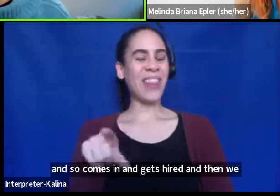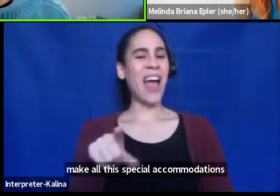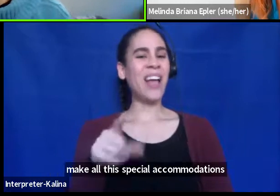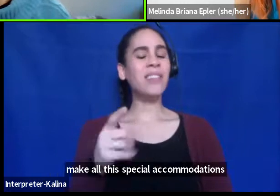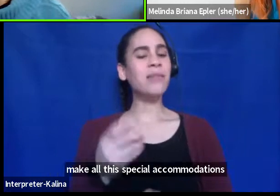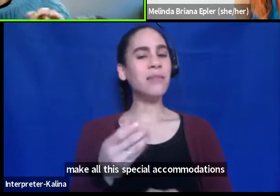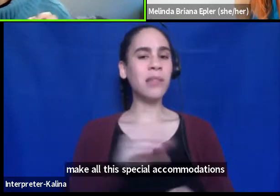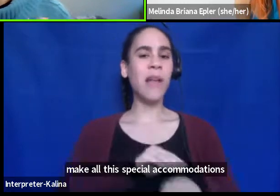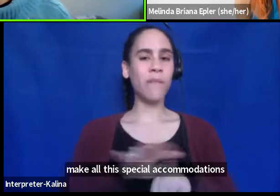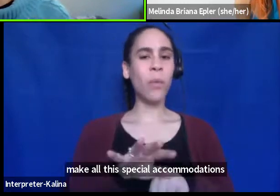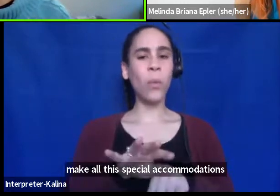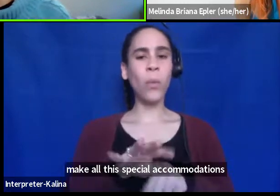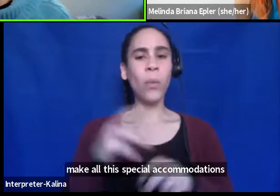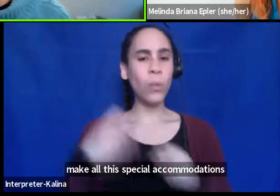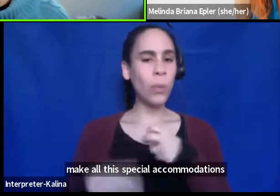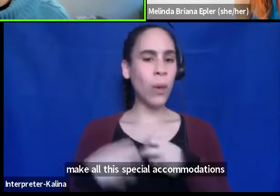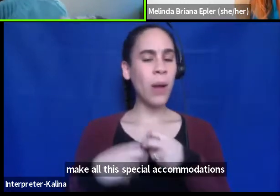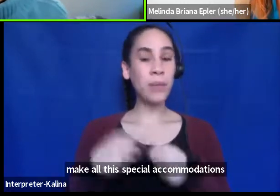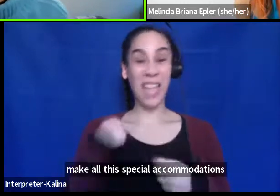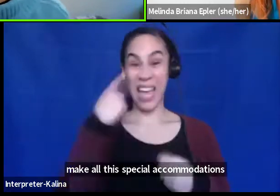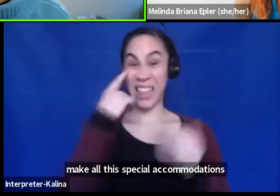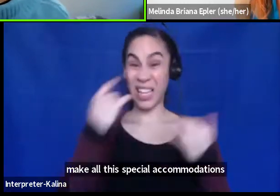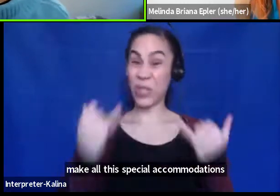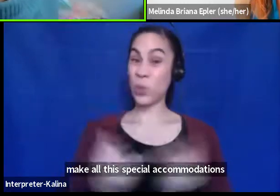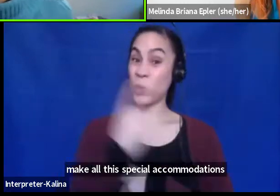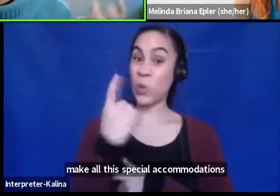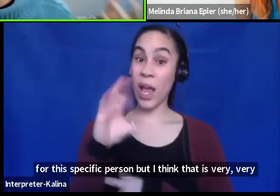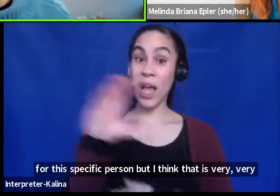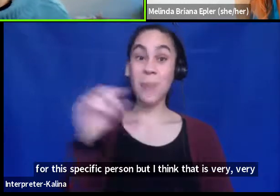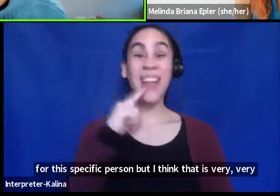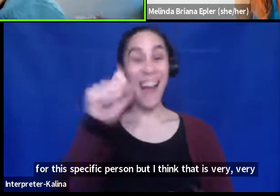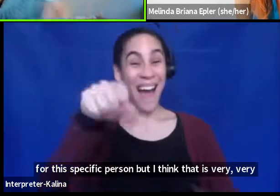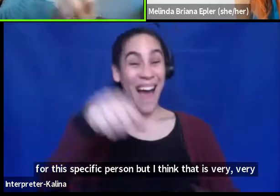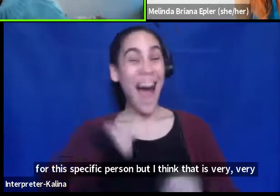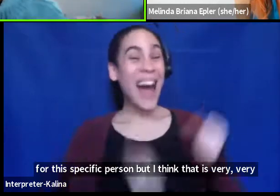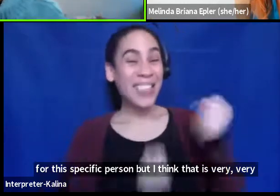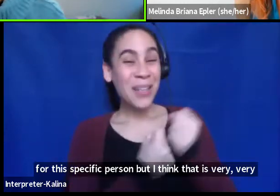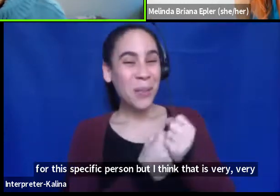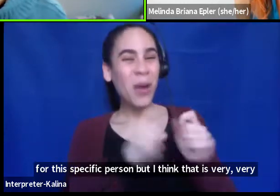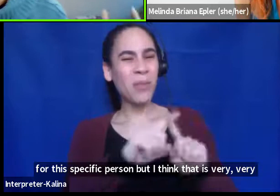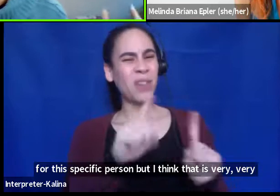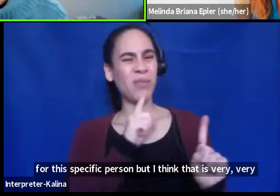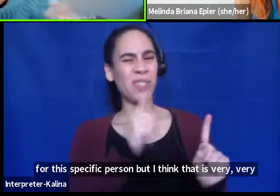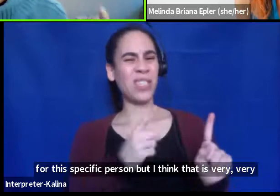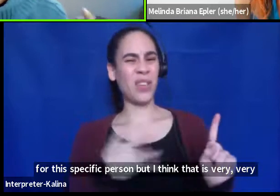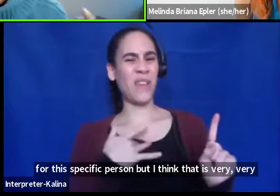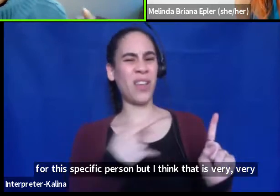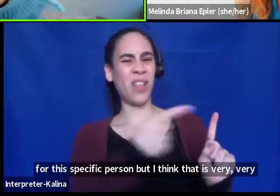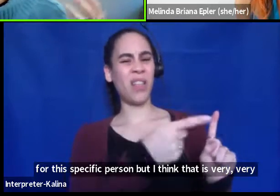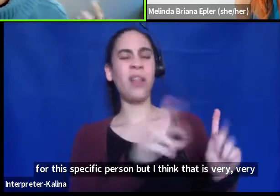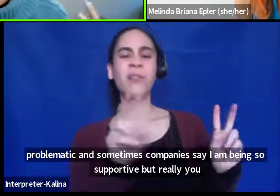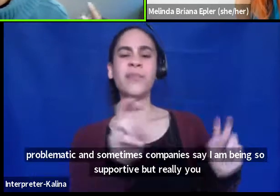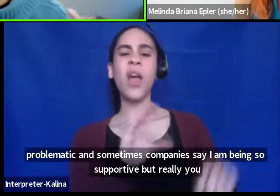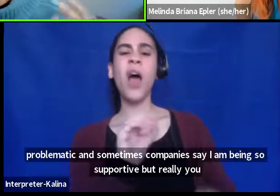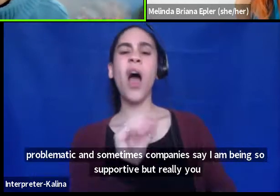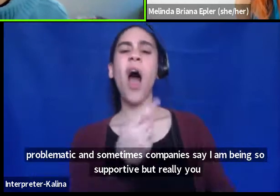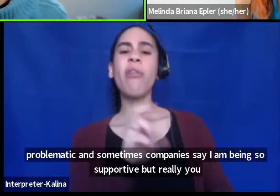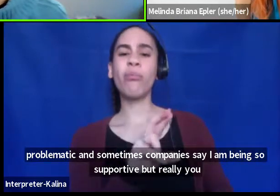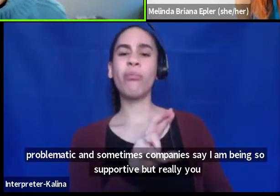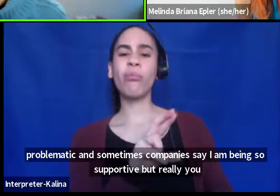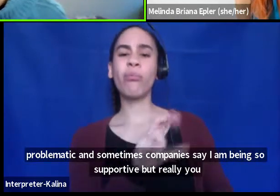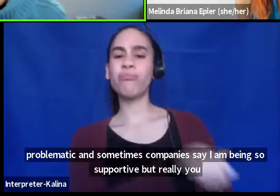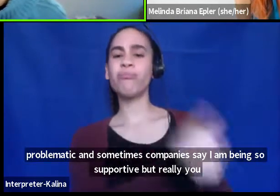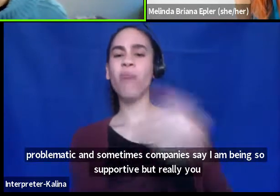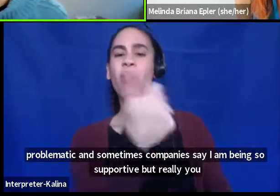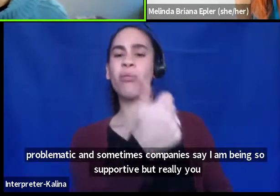And I think sometimes companies say, like, oh, I'm being so supportive, but really you're making that person feel othered. And so imagine, like, if a person who is a